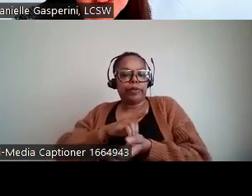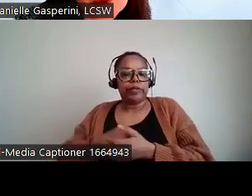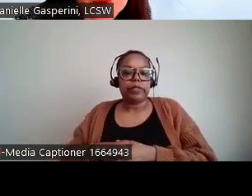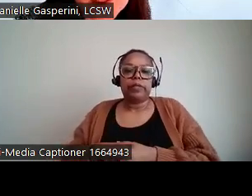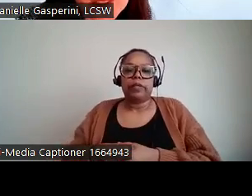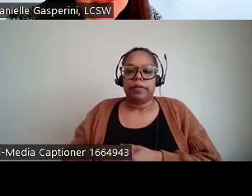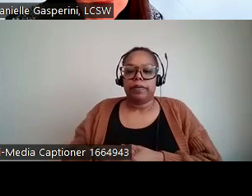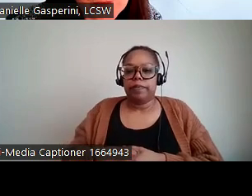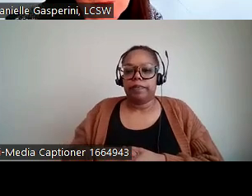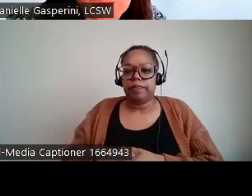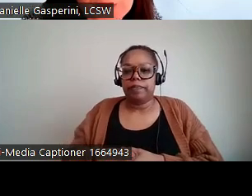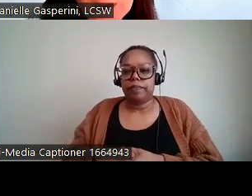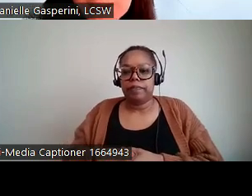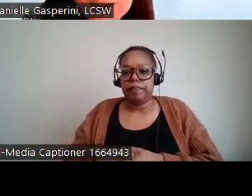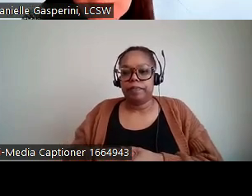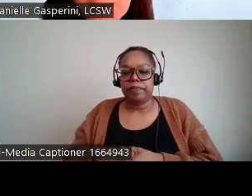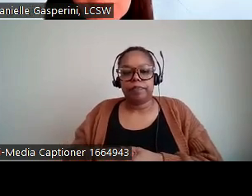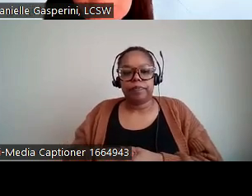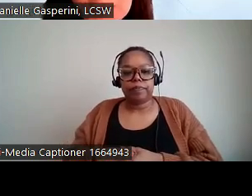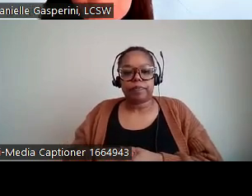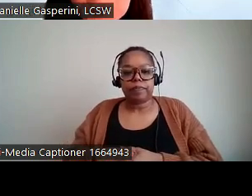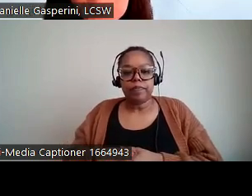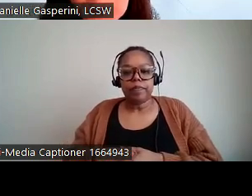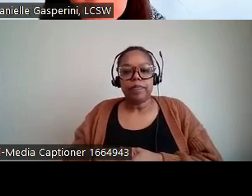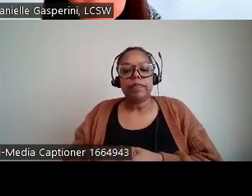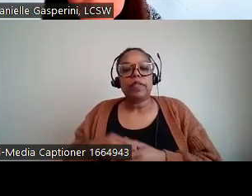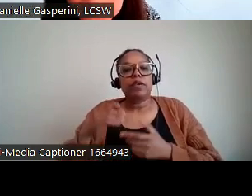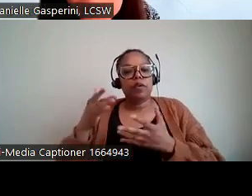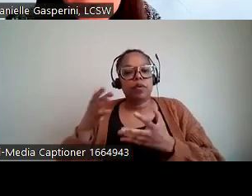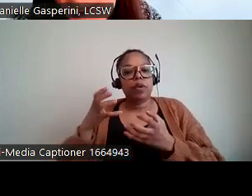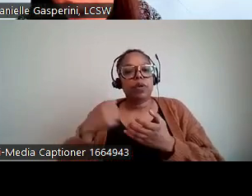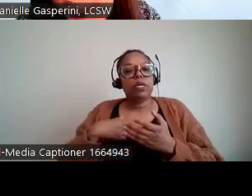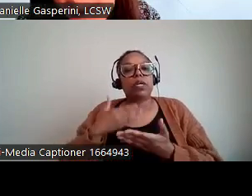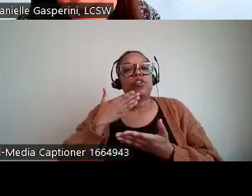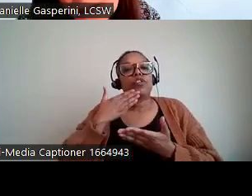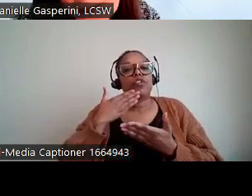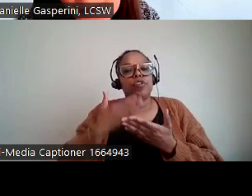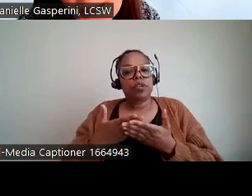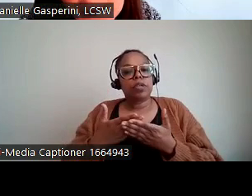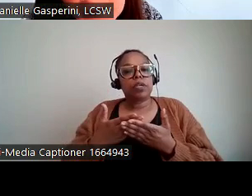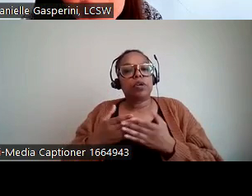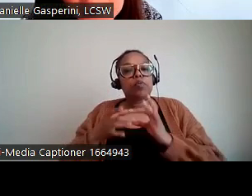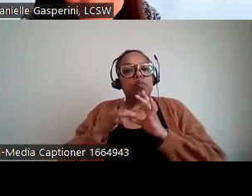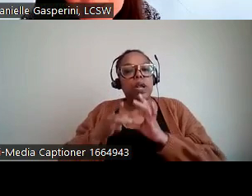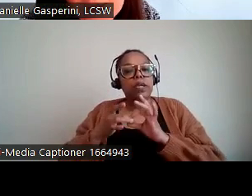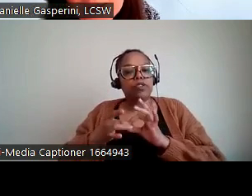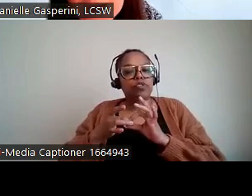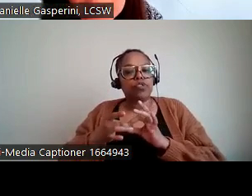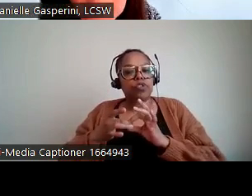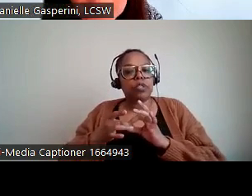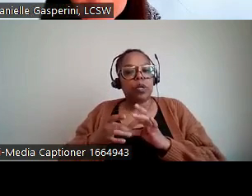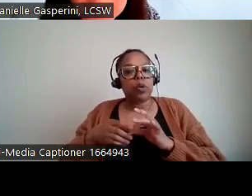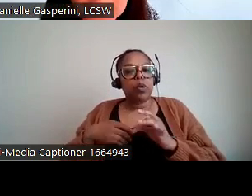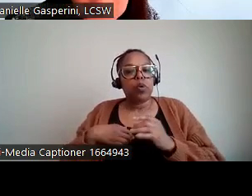And of course, we want to have a good relationship with our emergency department heads, the screeners